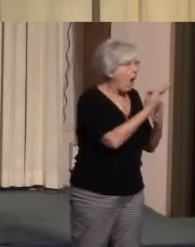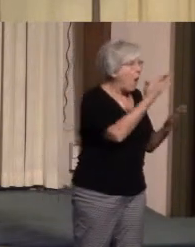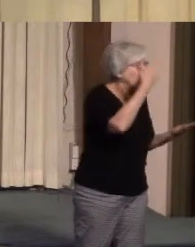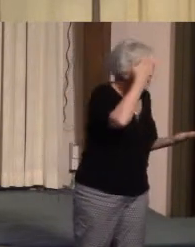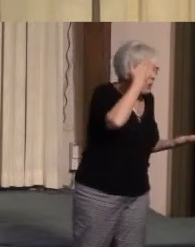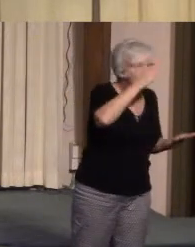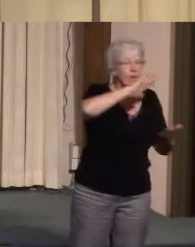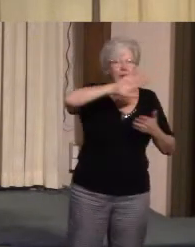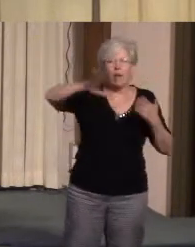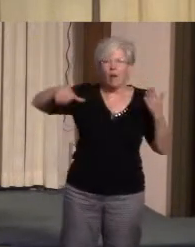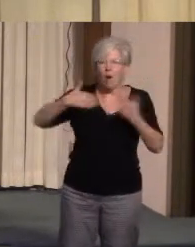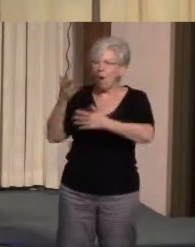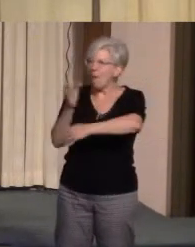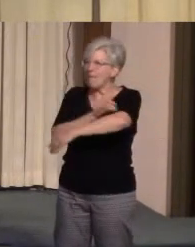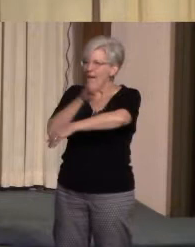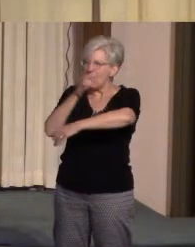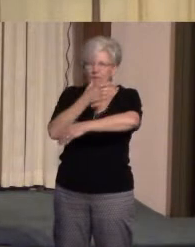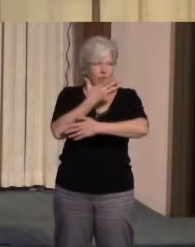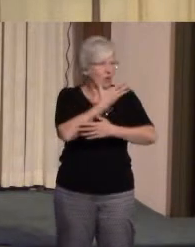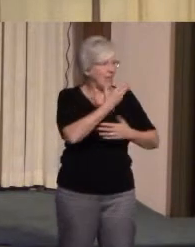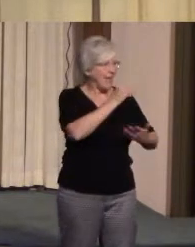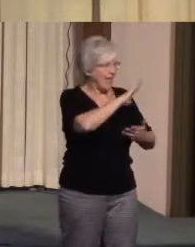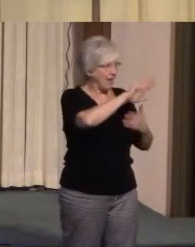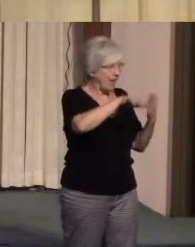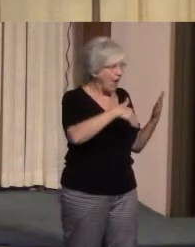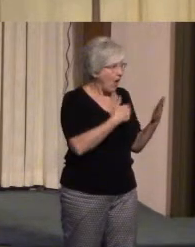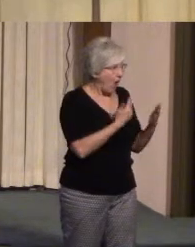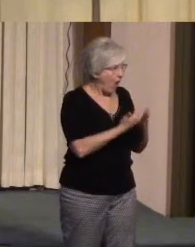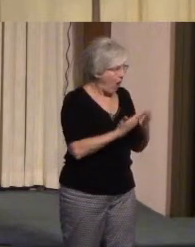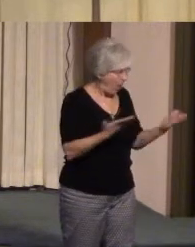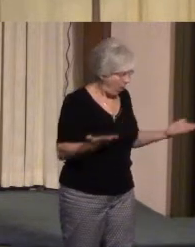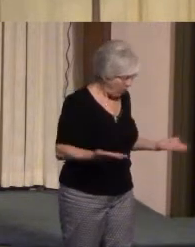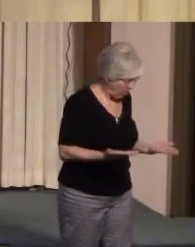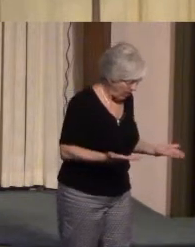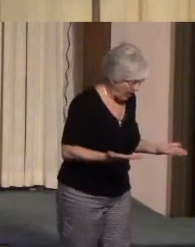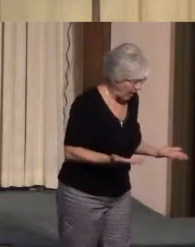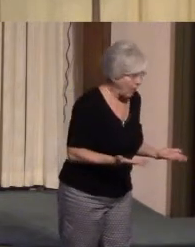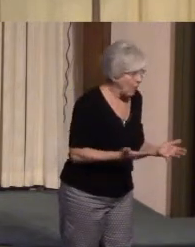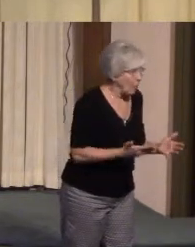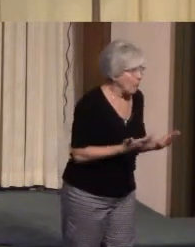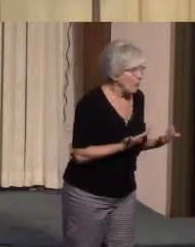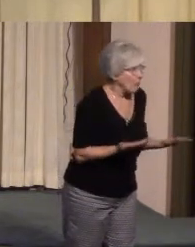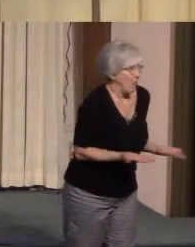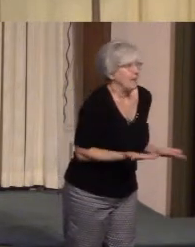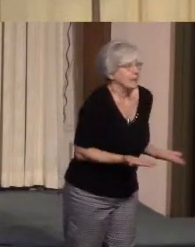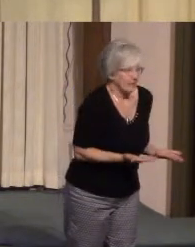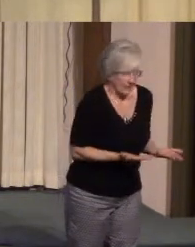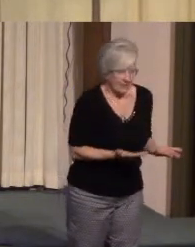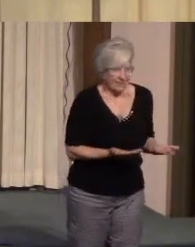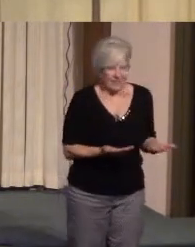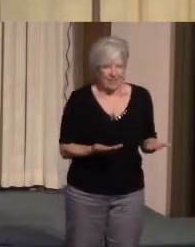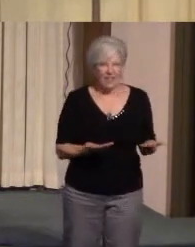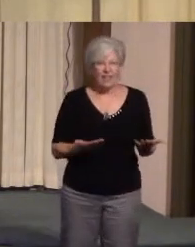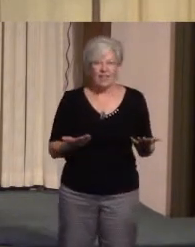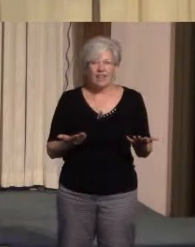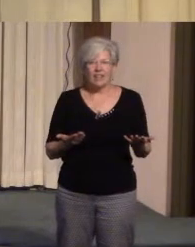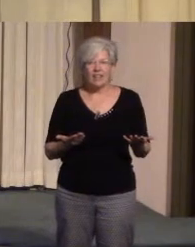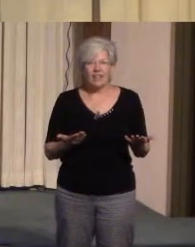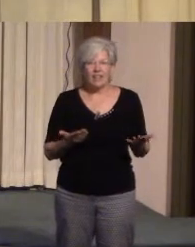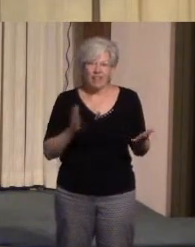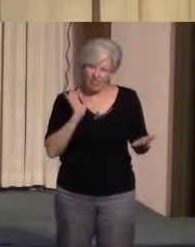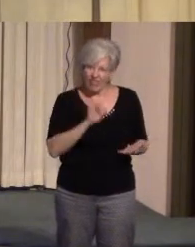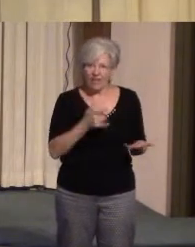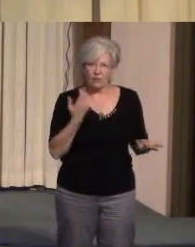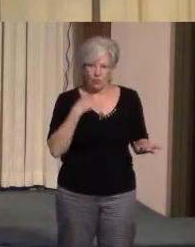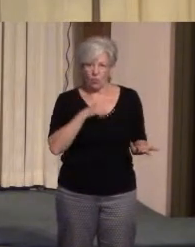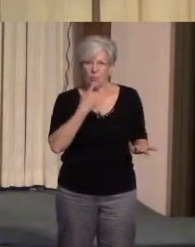and omnipresence, those are a couple of the things that we can kind of say our idea of God, at least the one that we teach in